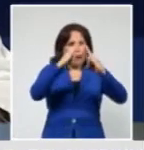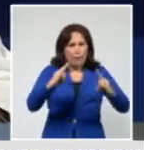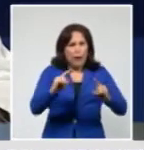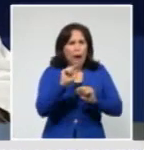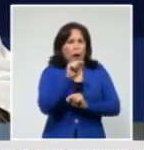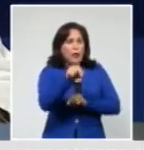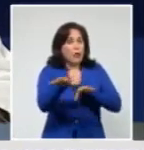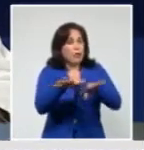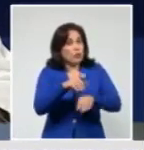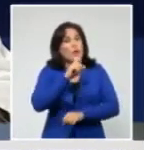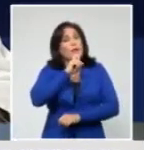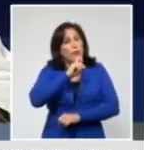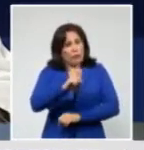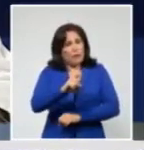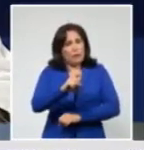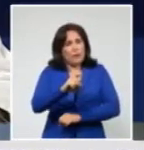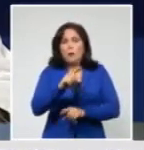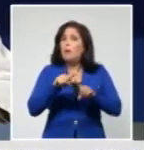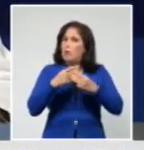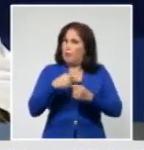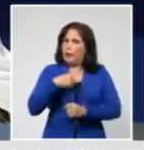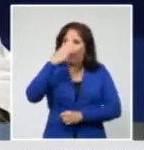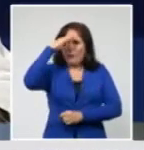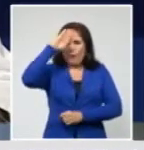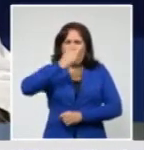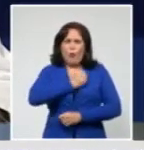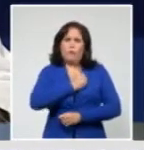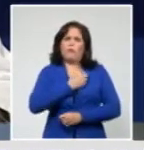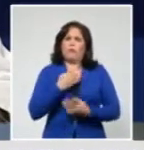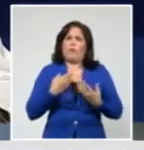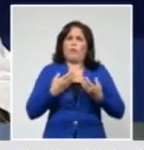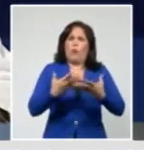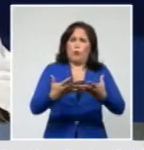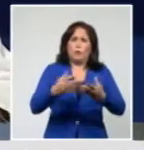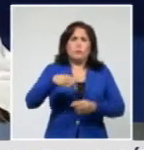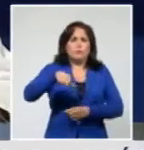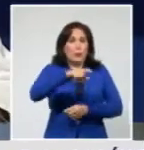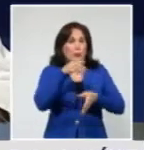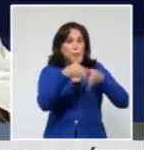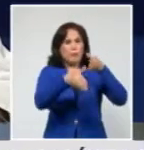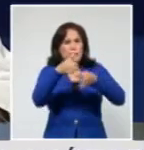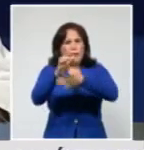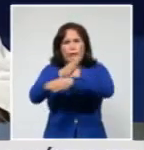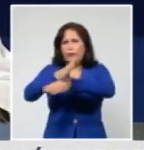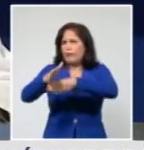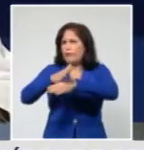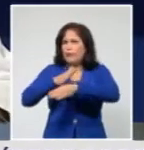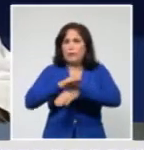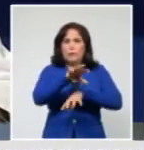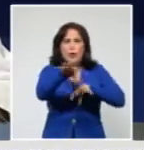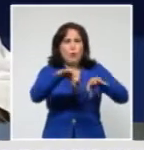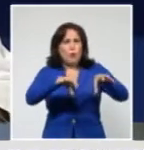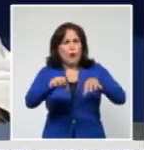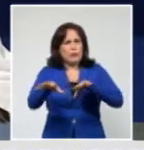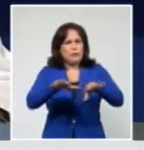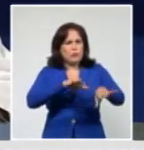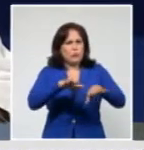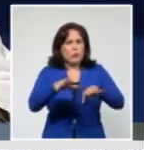have participated in different actions in Africa. Remember how they helped fight Ebola when